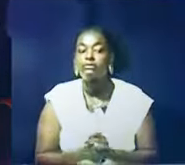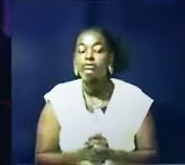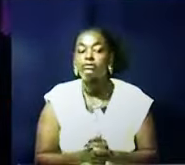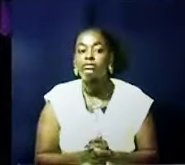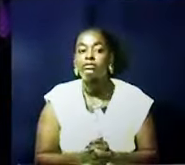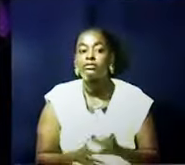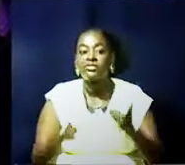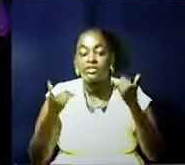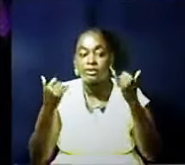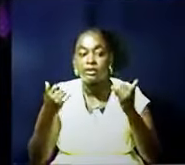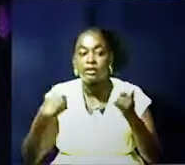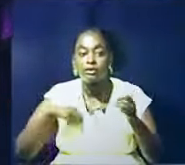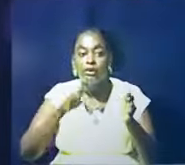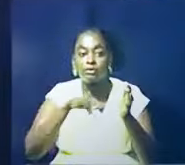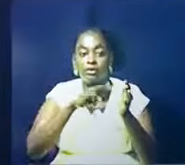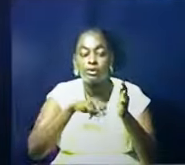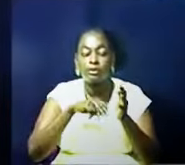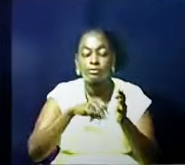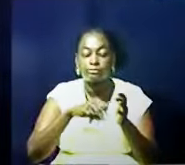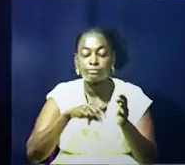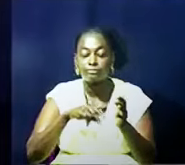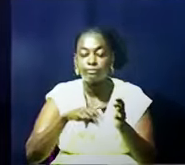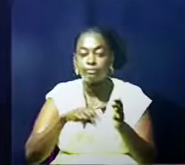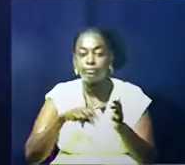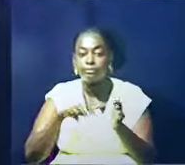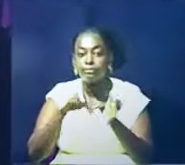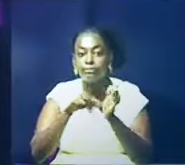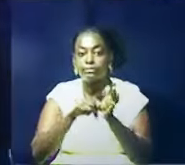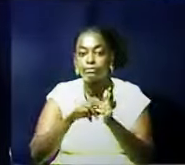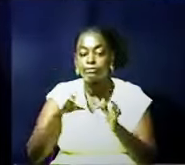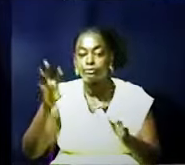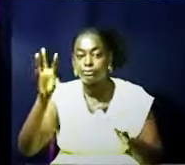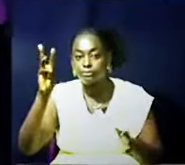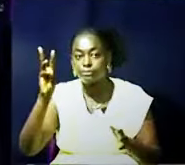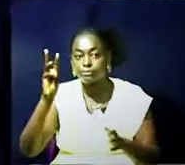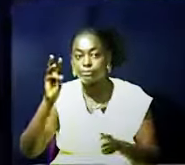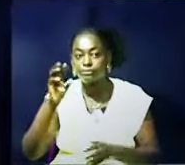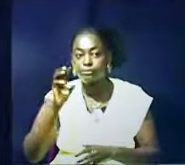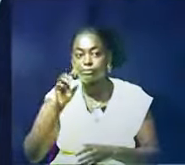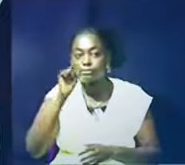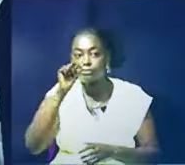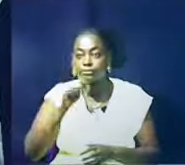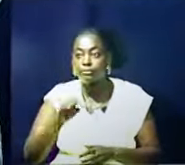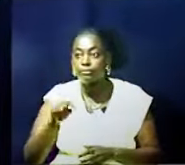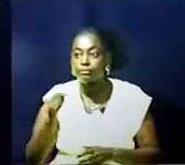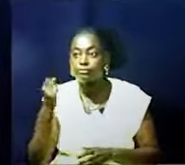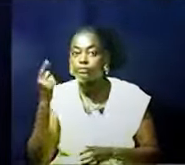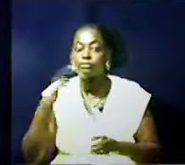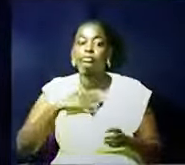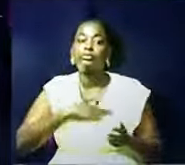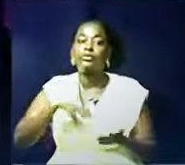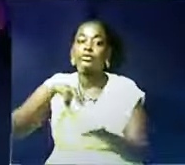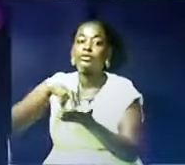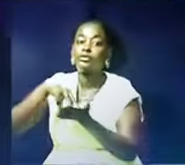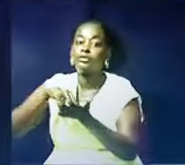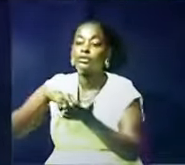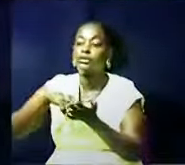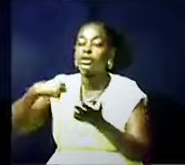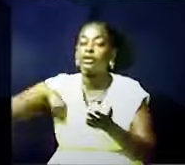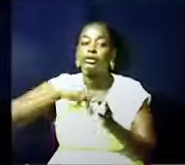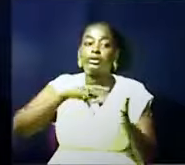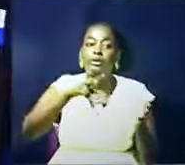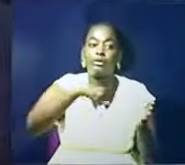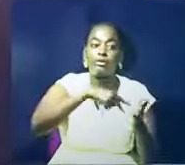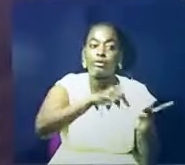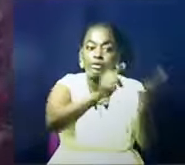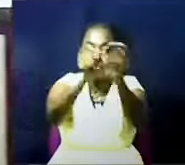verse 12. Shall we rise a bit and read this one? Luke 6 verse